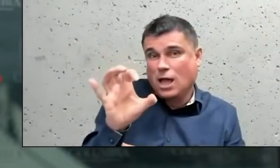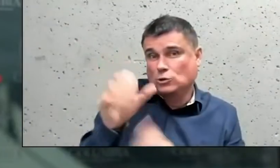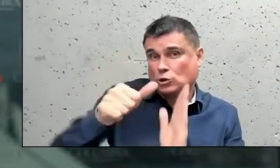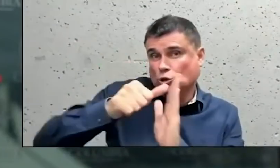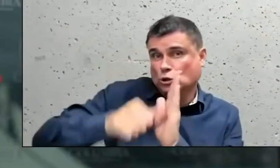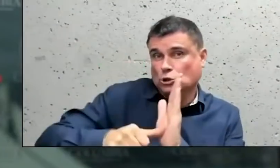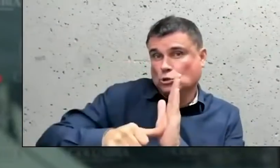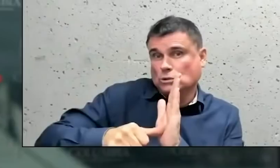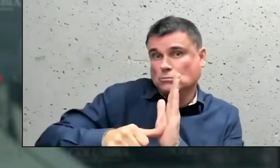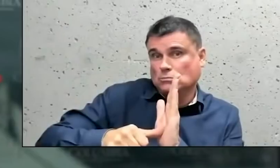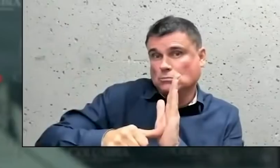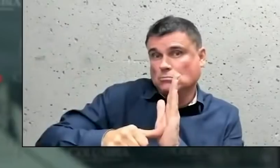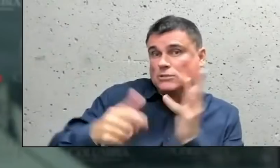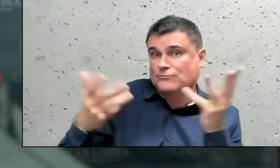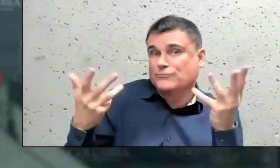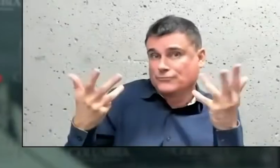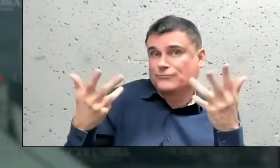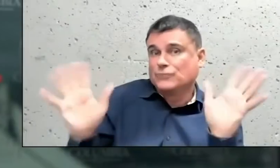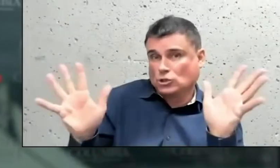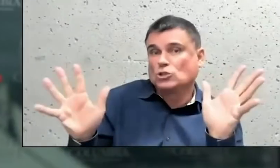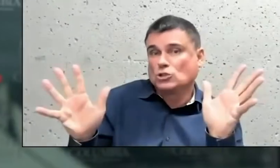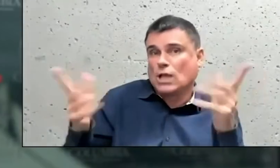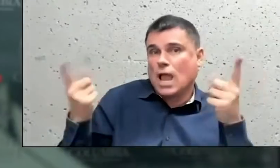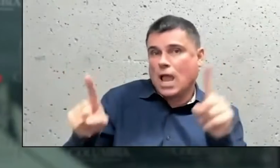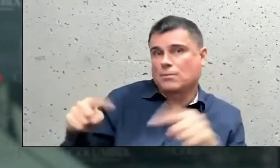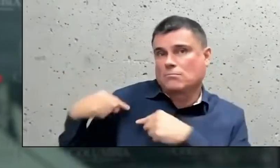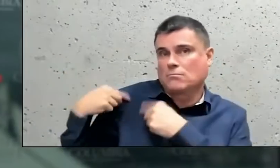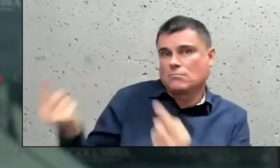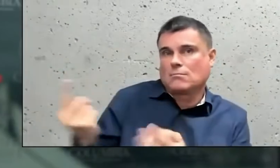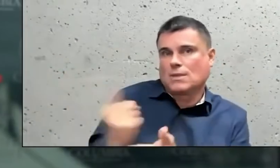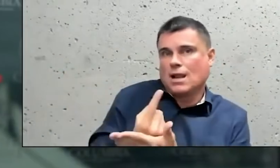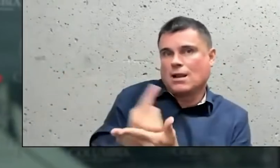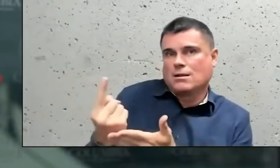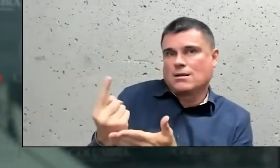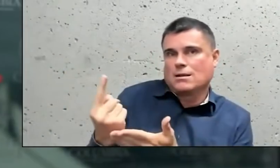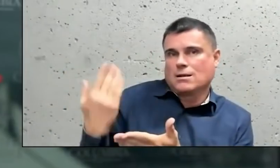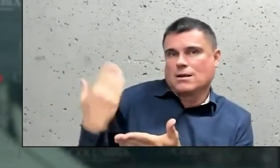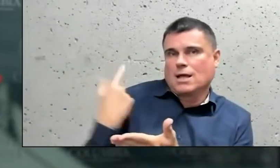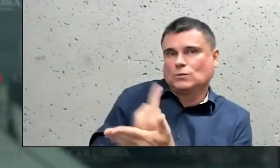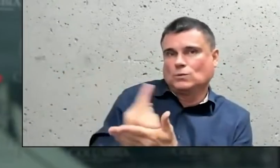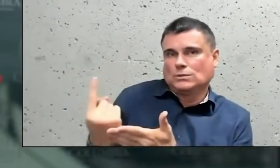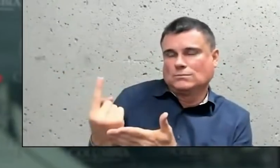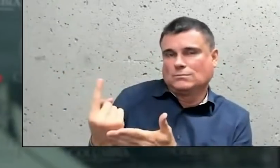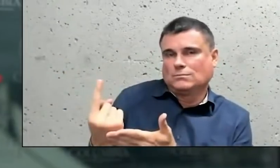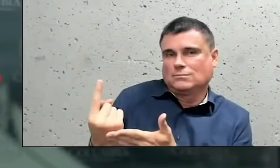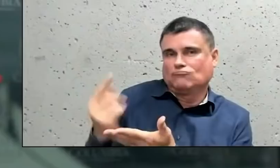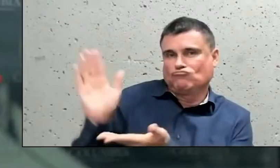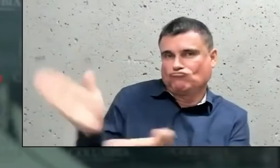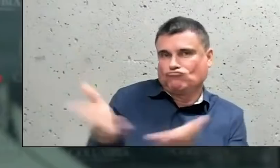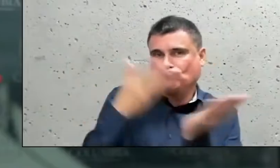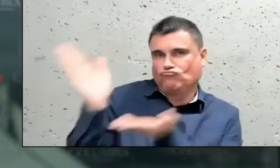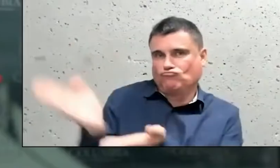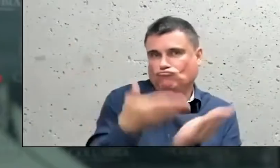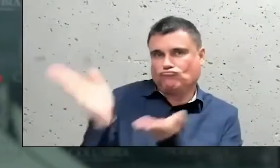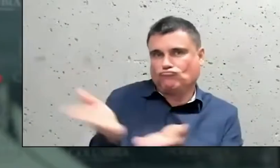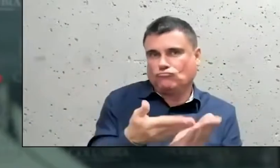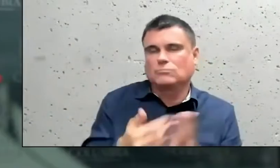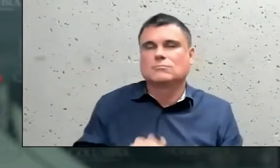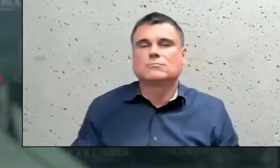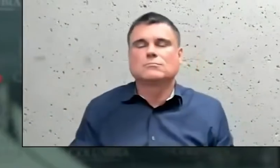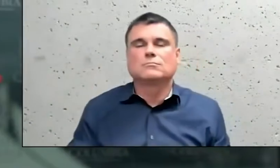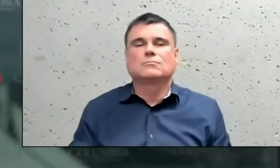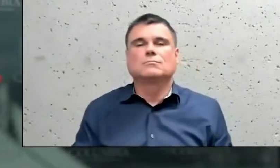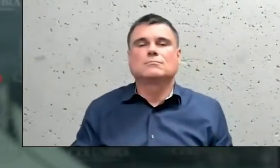1,029 more surgeries in the same week in 2019, although that week in 2019 included Thanksgiving. For patients who have had their